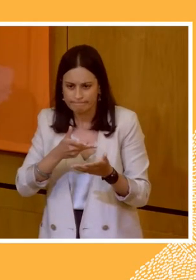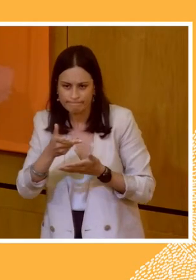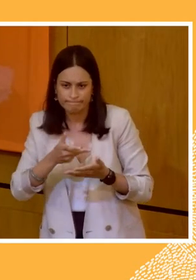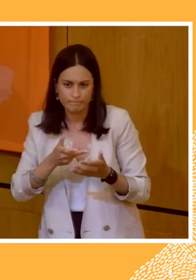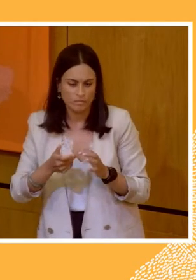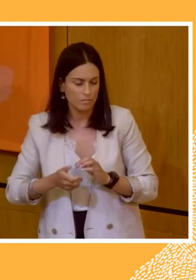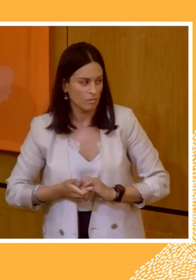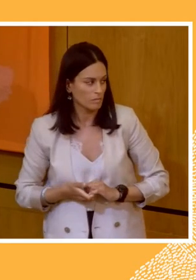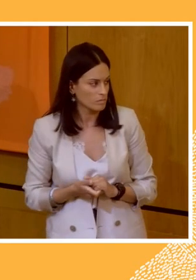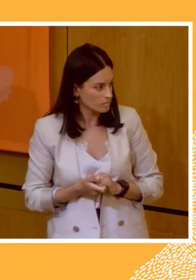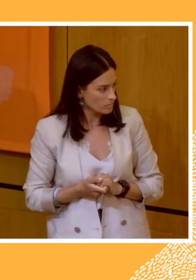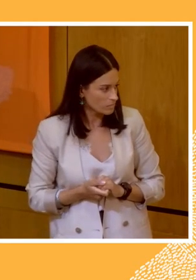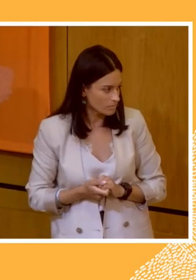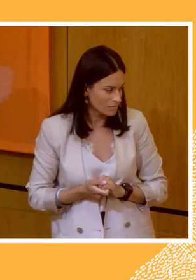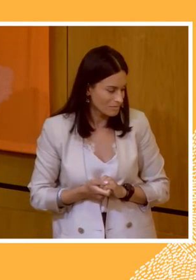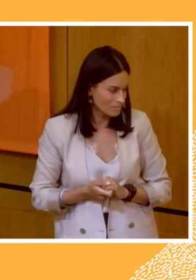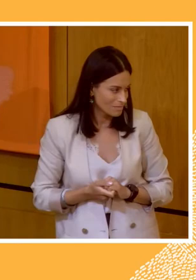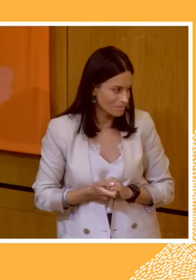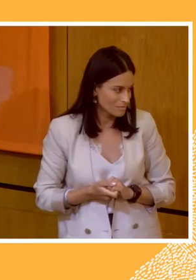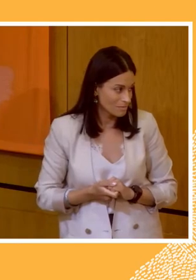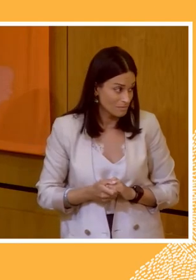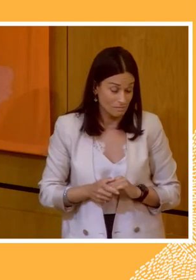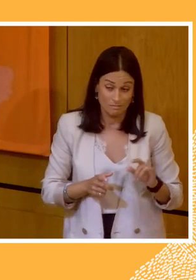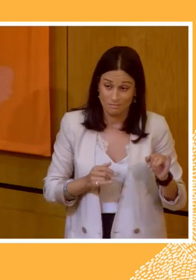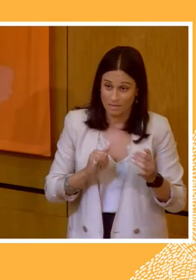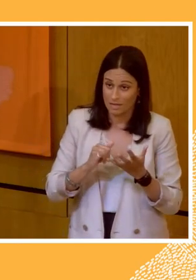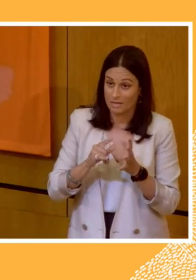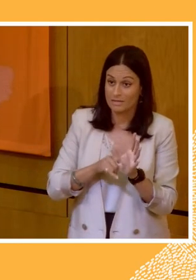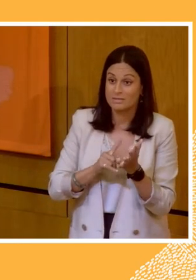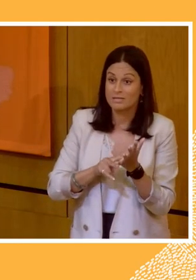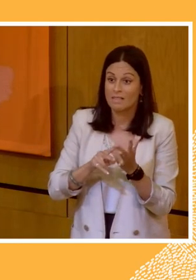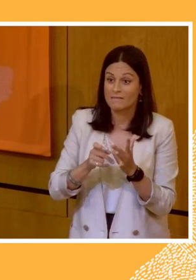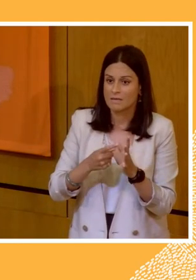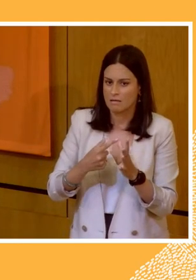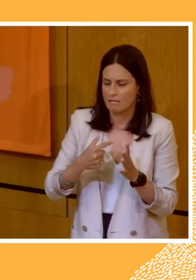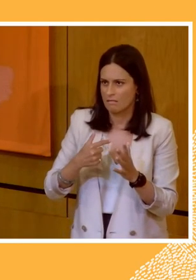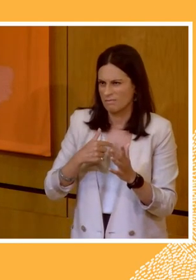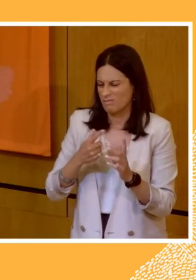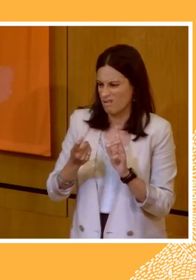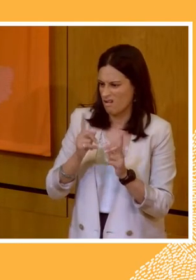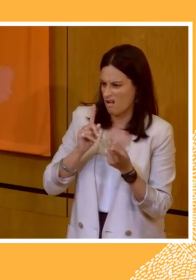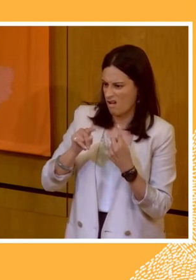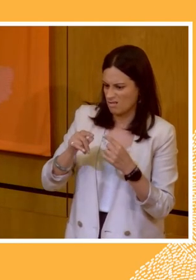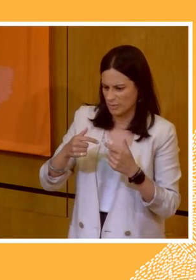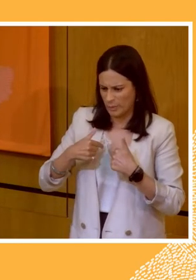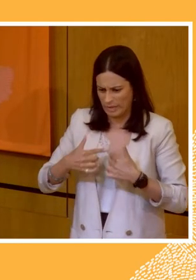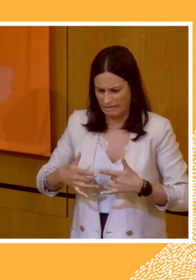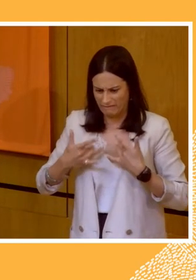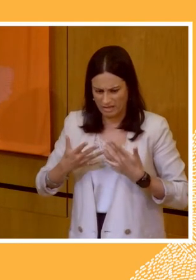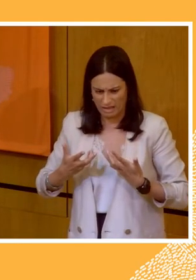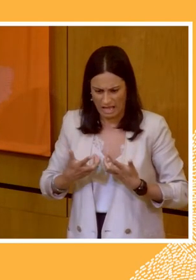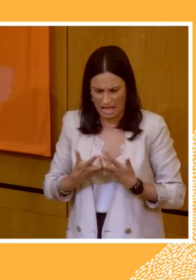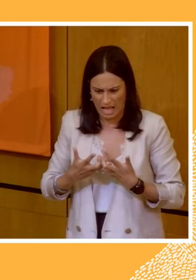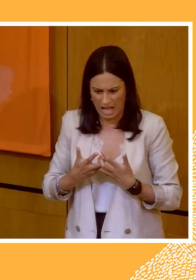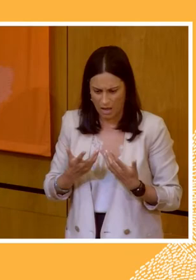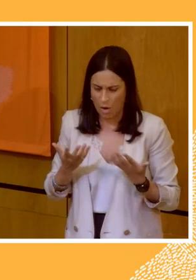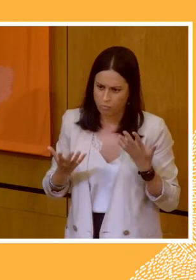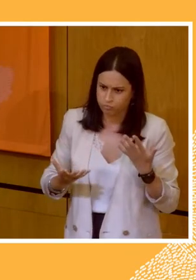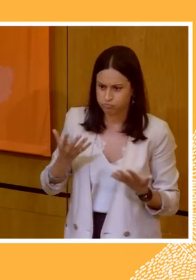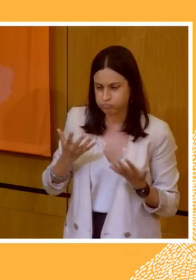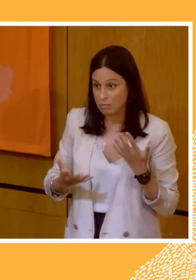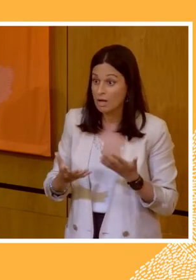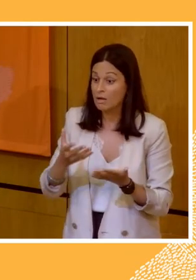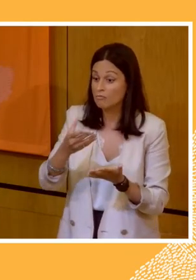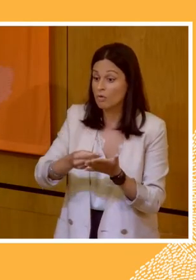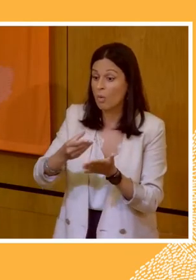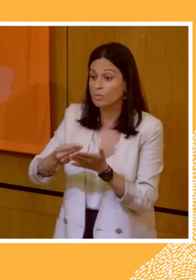Yeah, to also answer your question on how we feel about recording those recordings, about